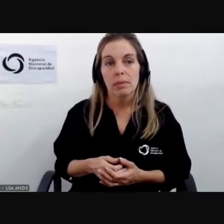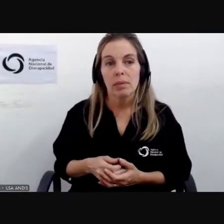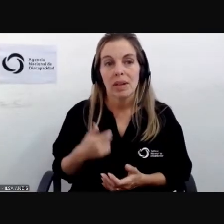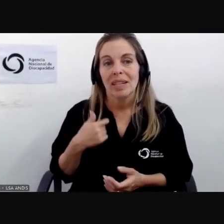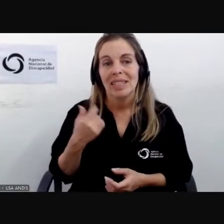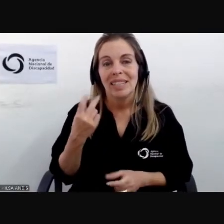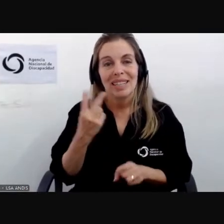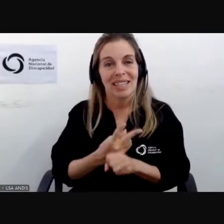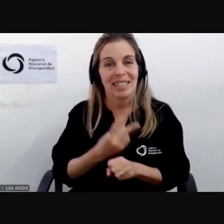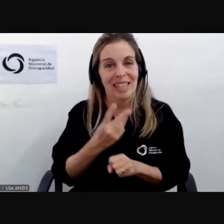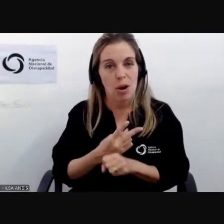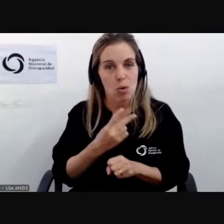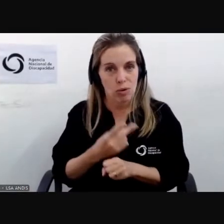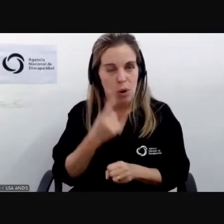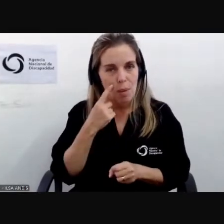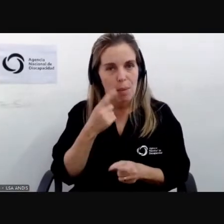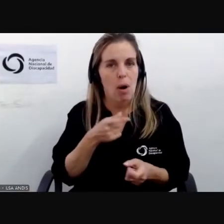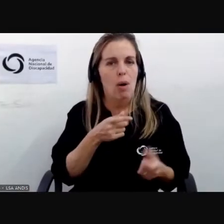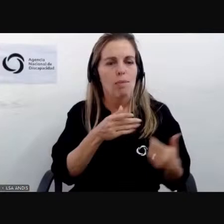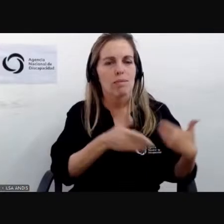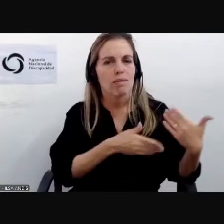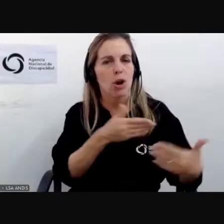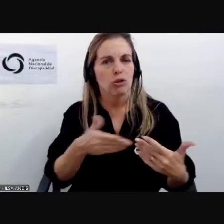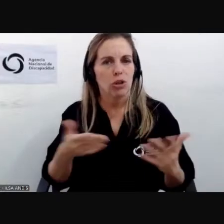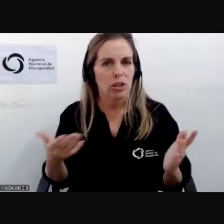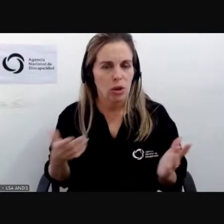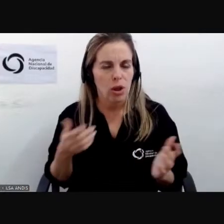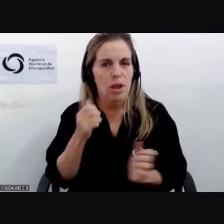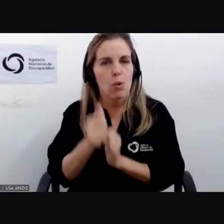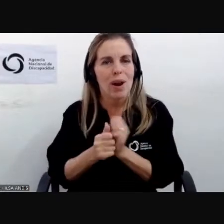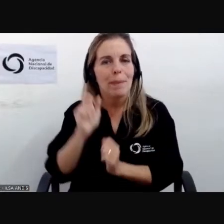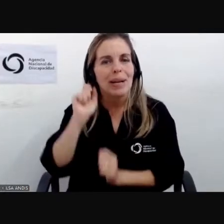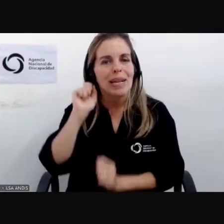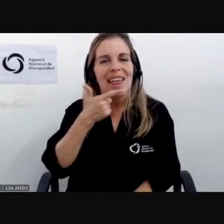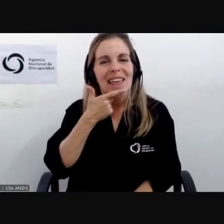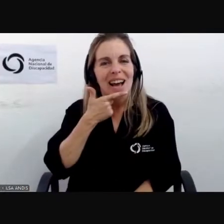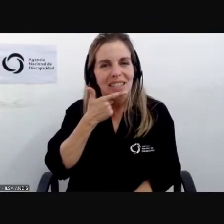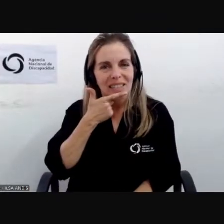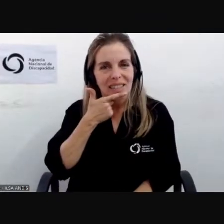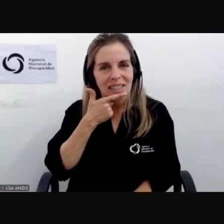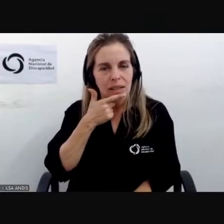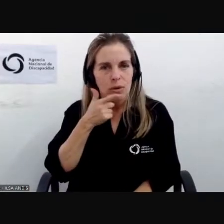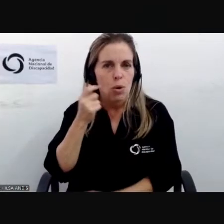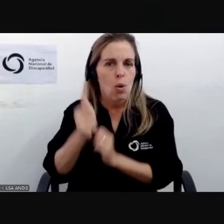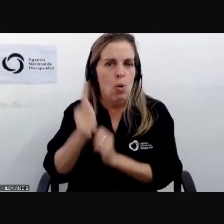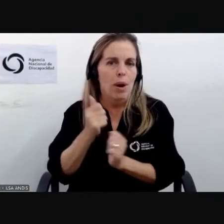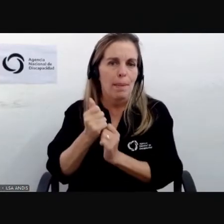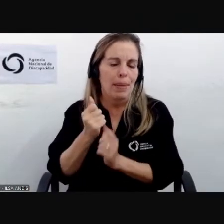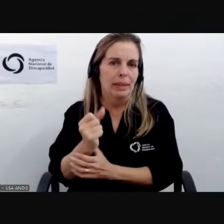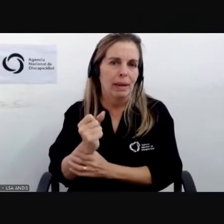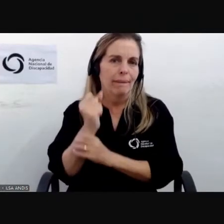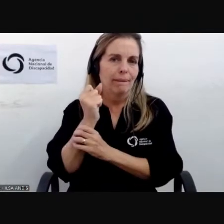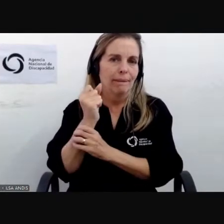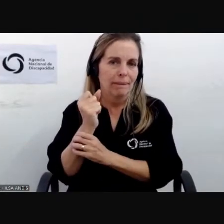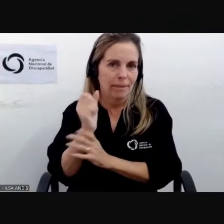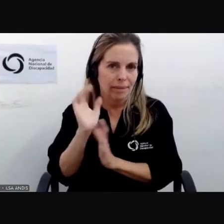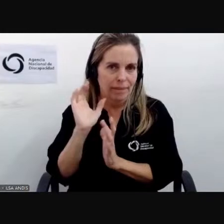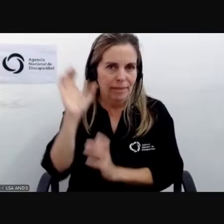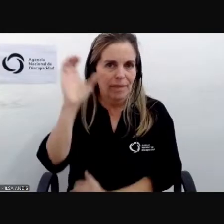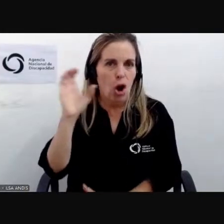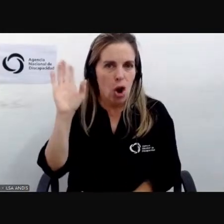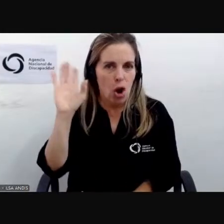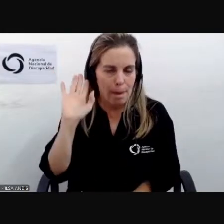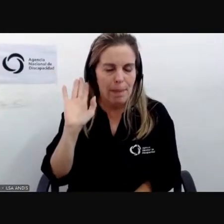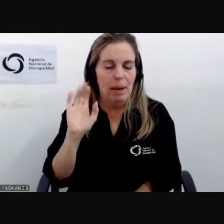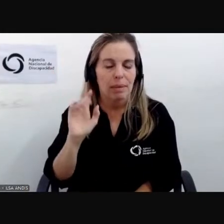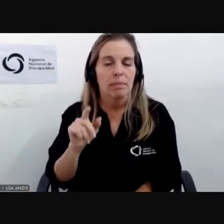that has to do with the second due diligence process that I support by one of the